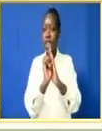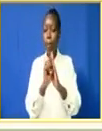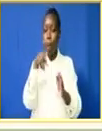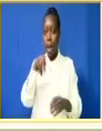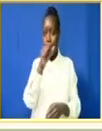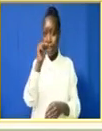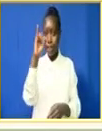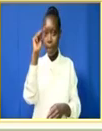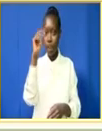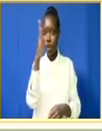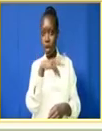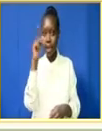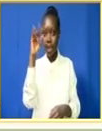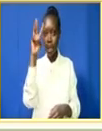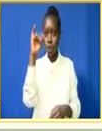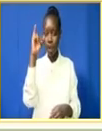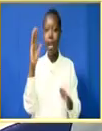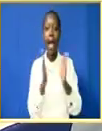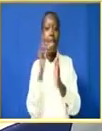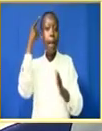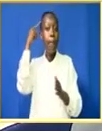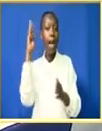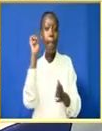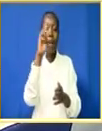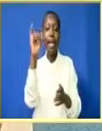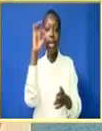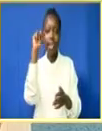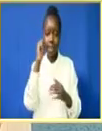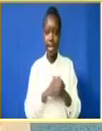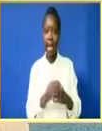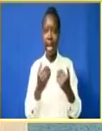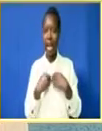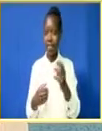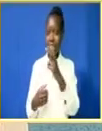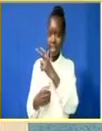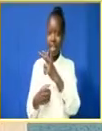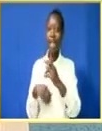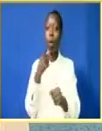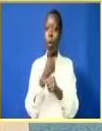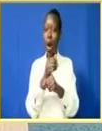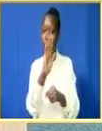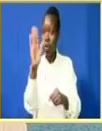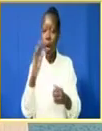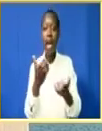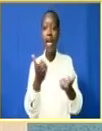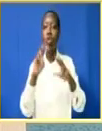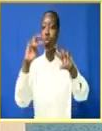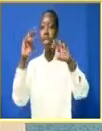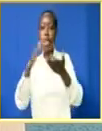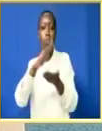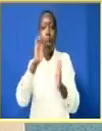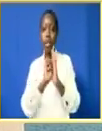the kiwi, the blackberries. All right, Lana, you've heard what your assignment is. You need to find out more examples of